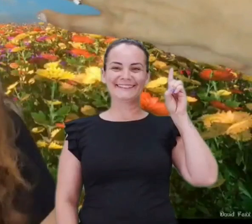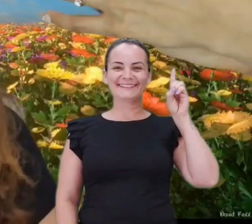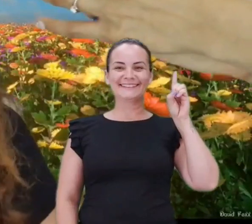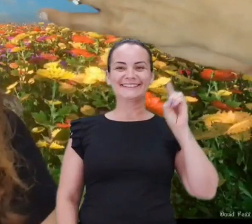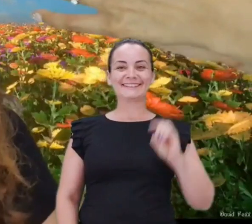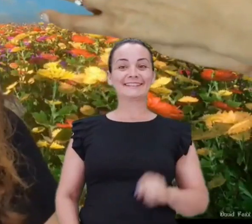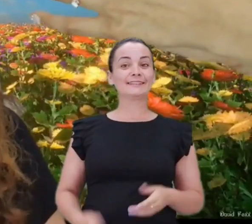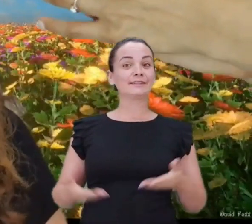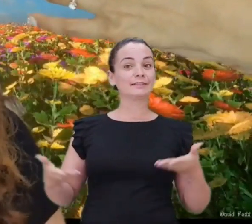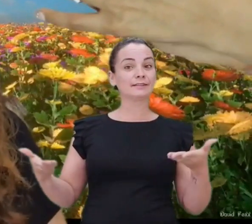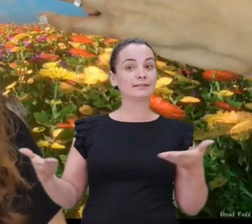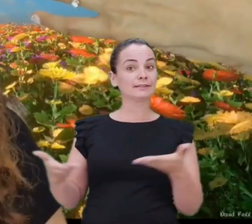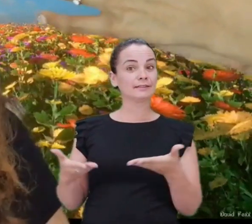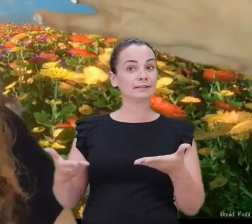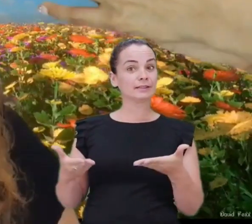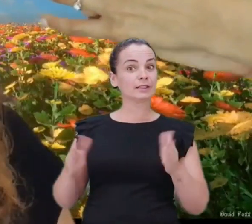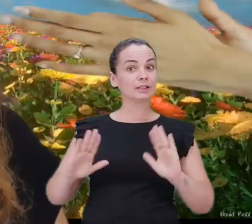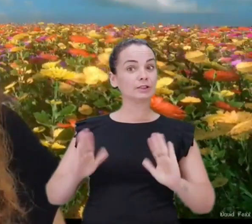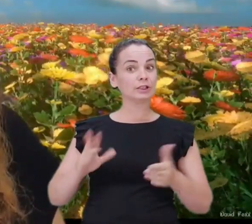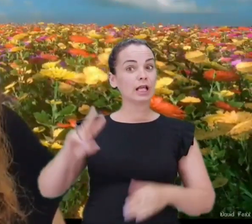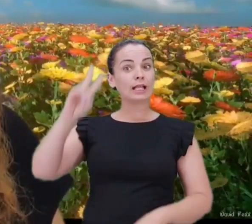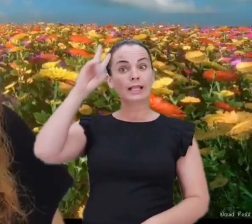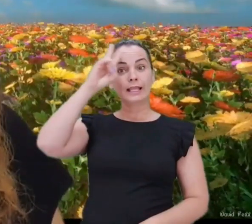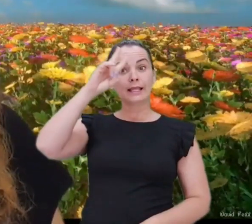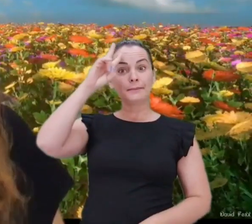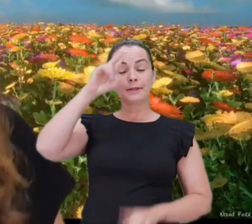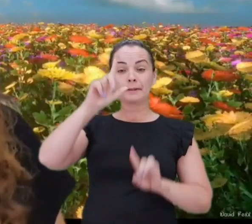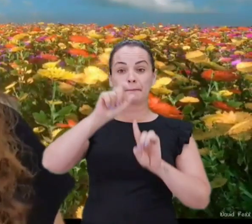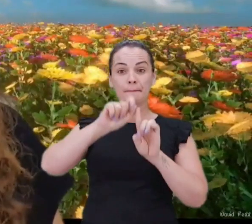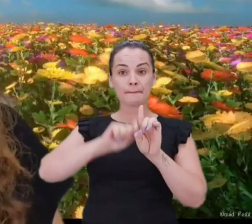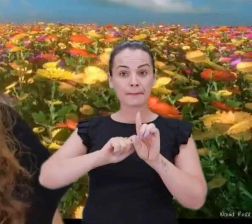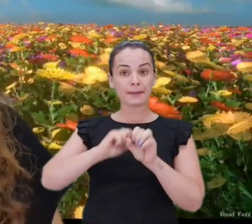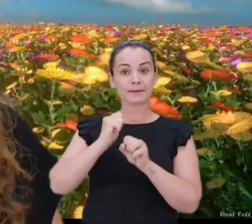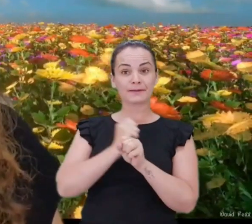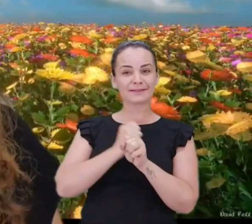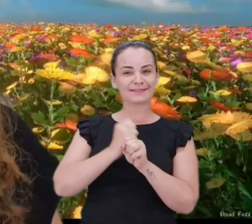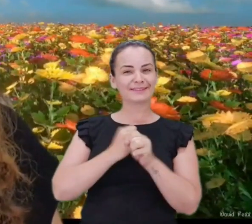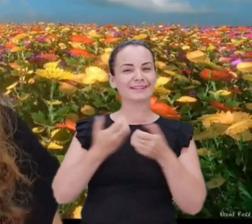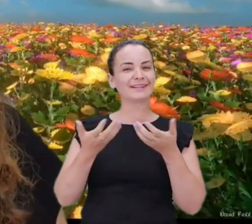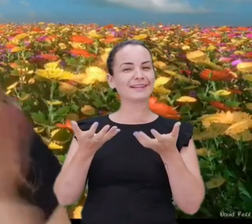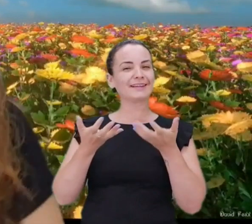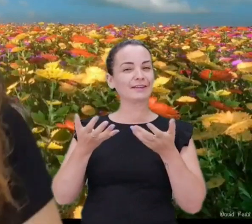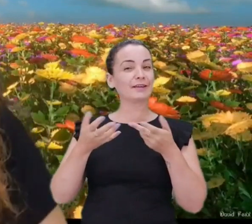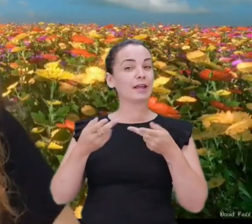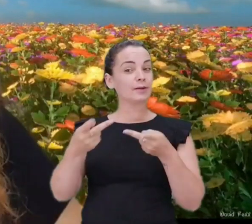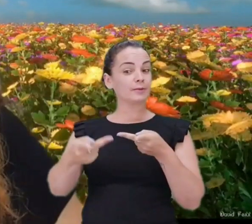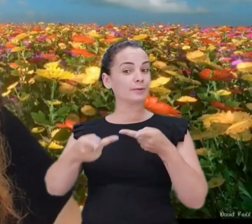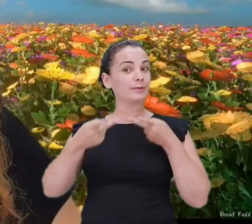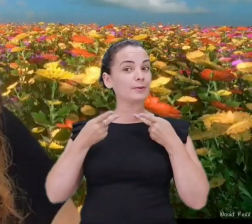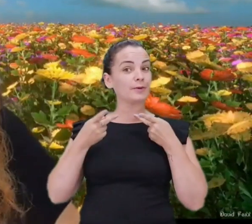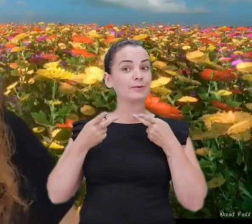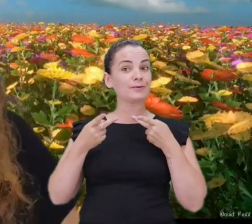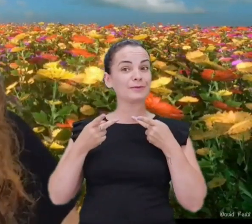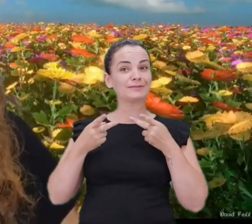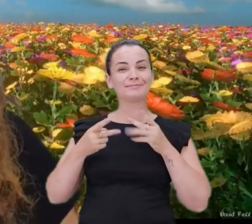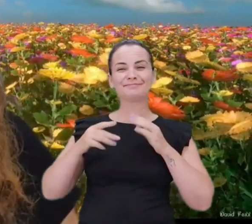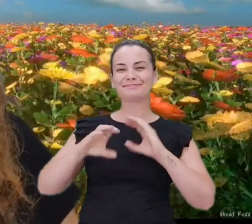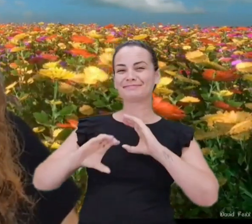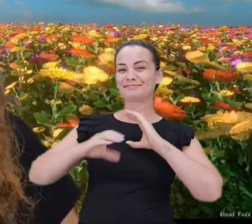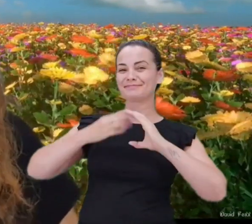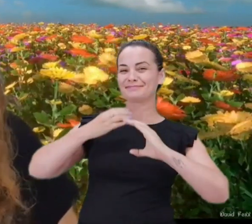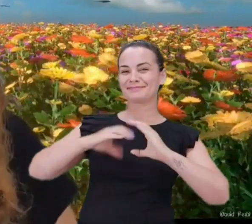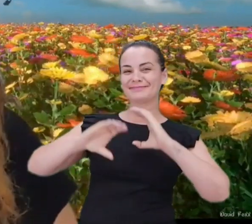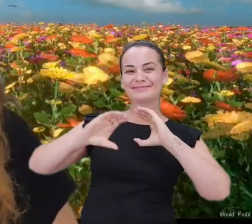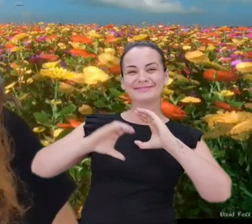Excellent, student! Agora que já lembramos todos os meses do ano, quero te convidar a cantar